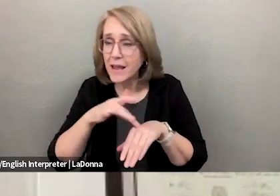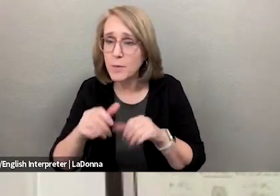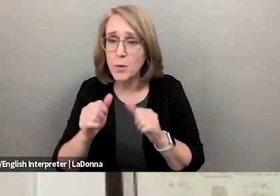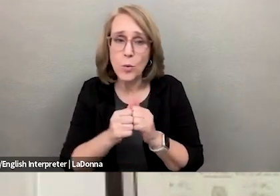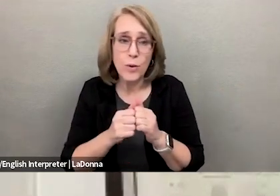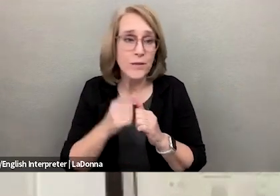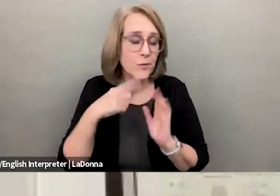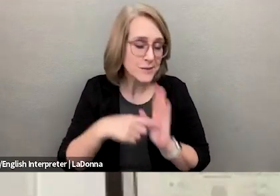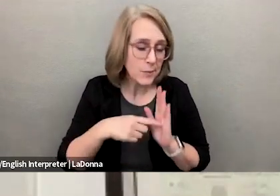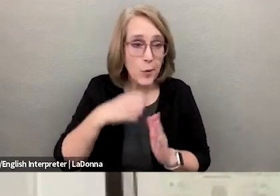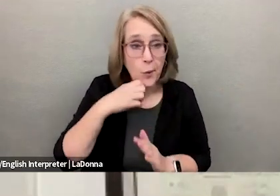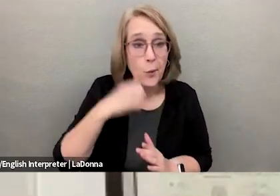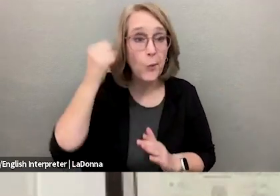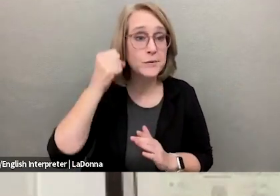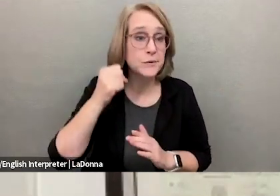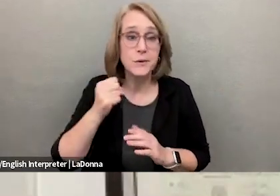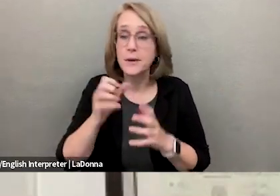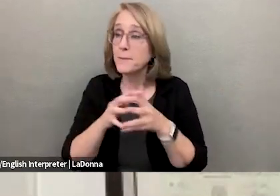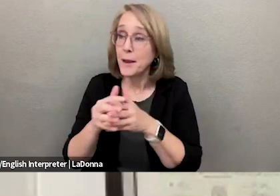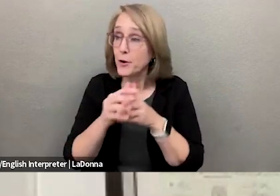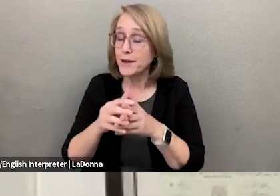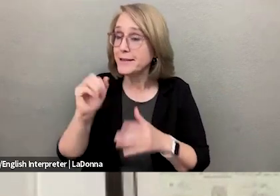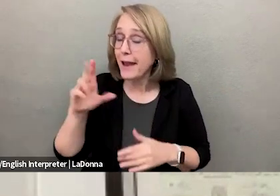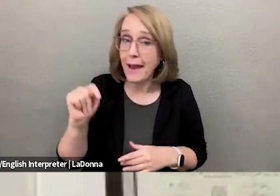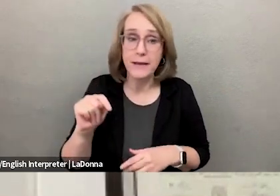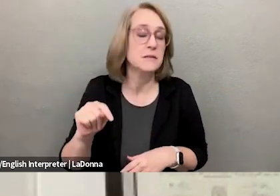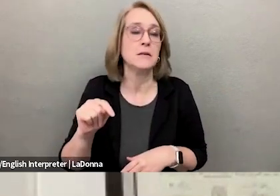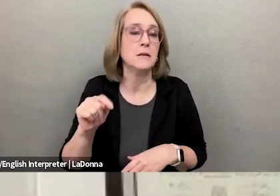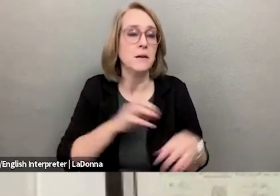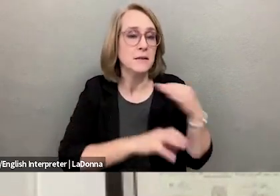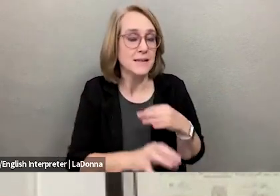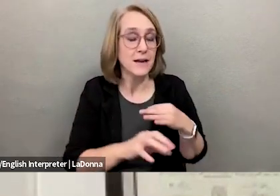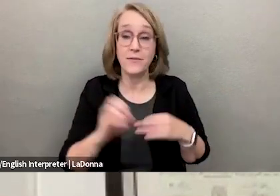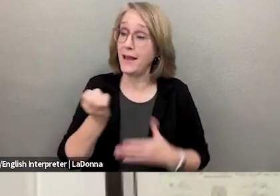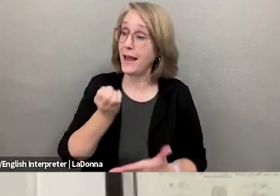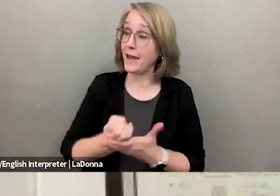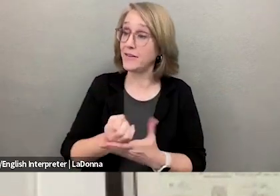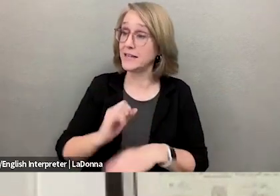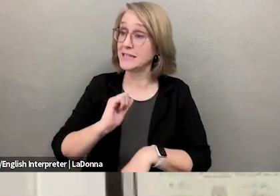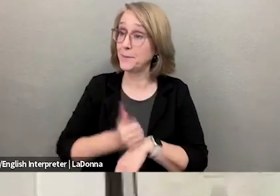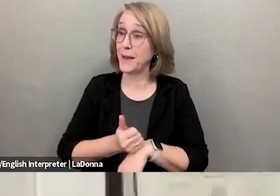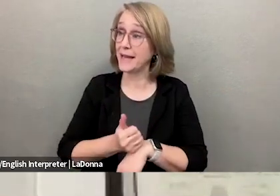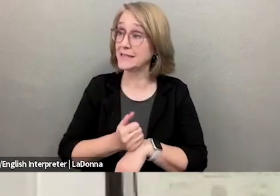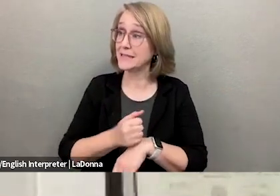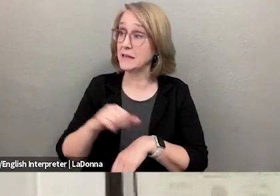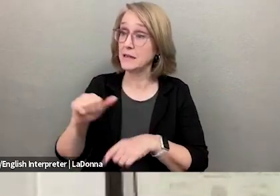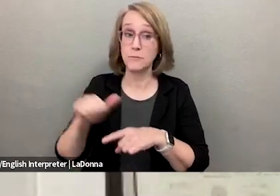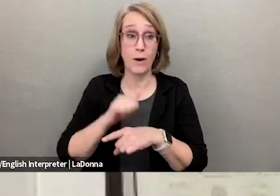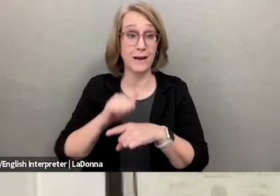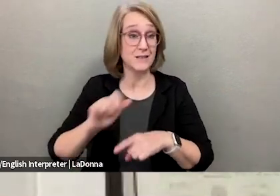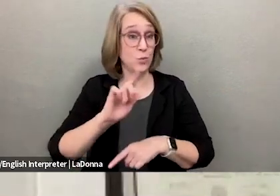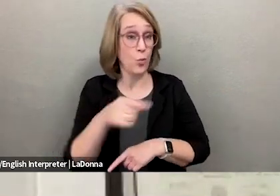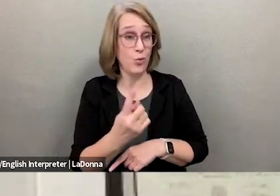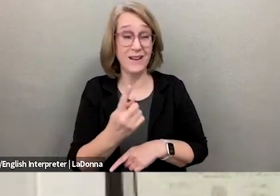initiatives like Older Americans Act to evidence-based practices only, because so few of those evidence-based